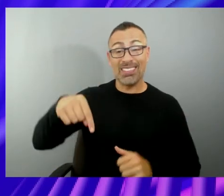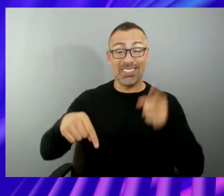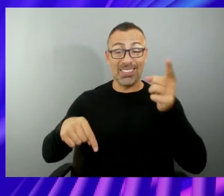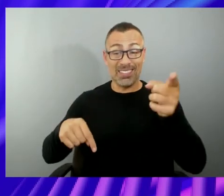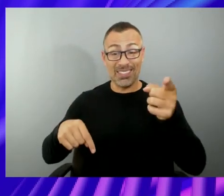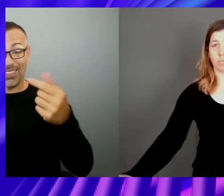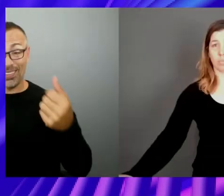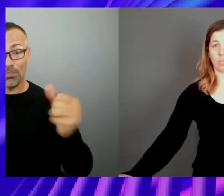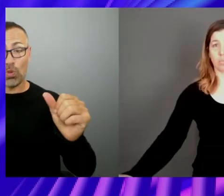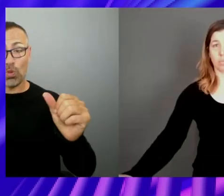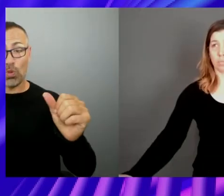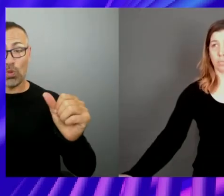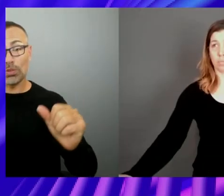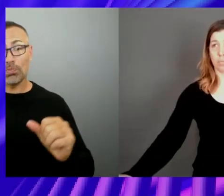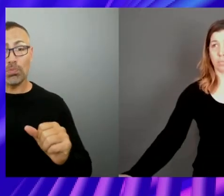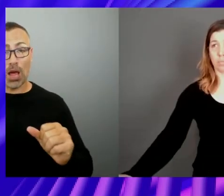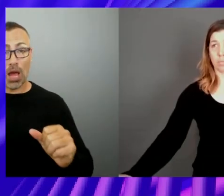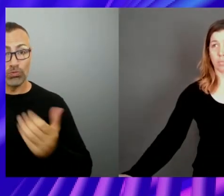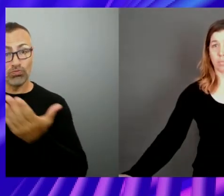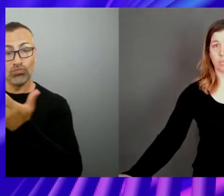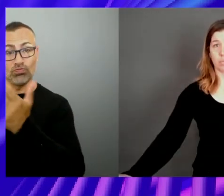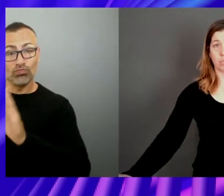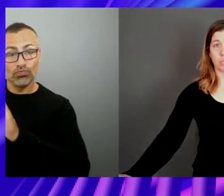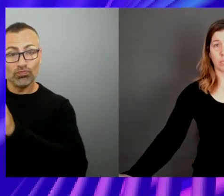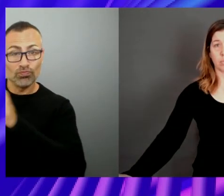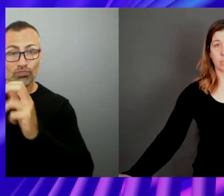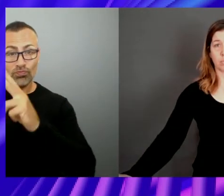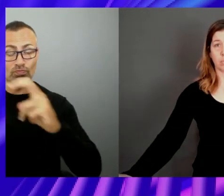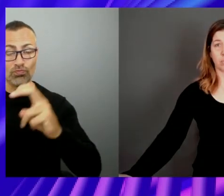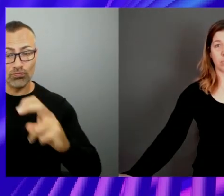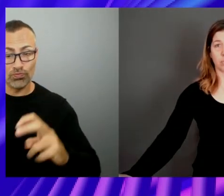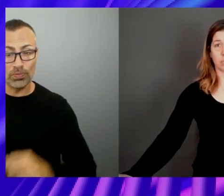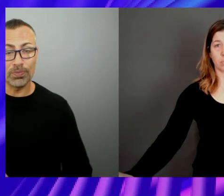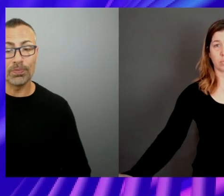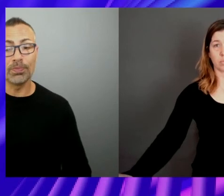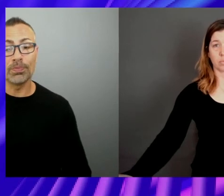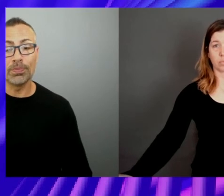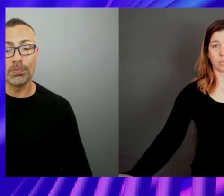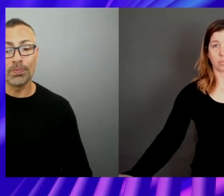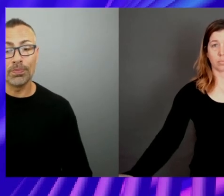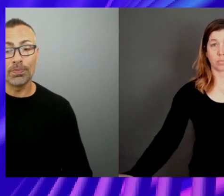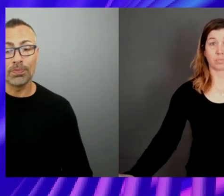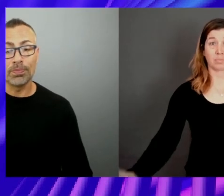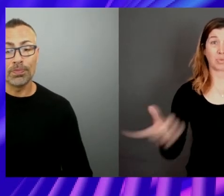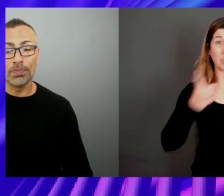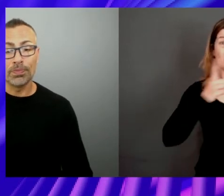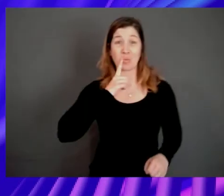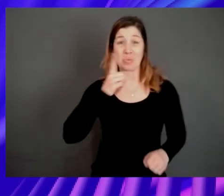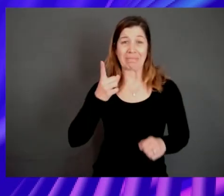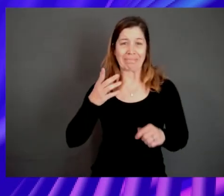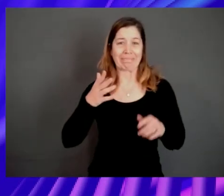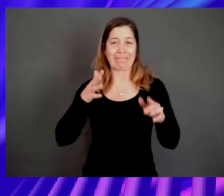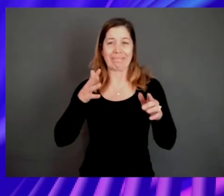detail to basically explain what these parameters are.